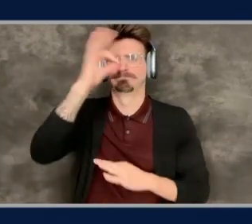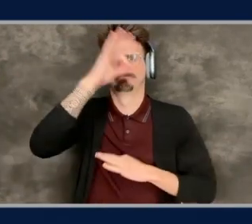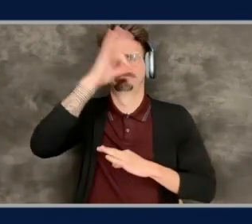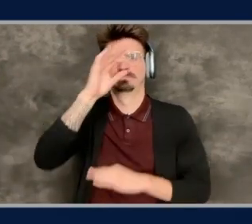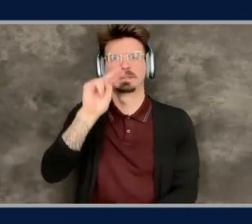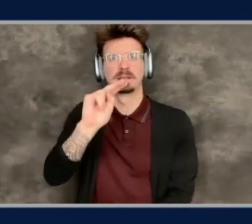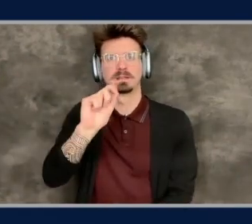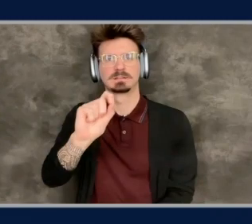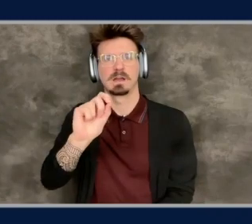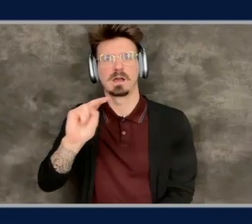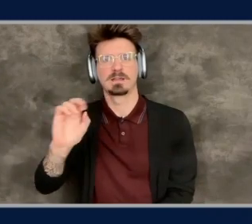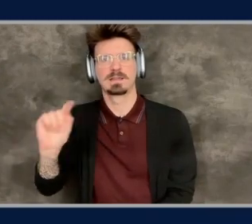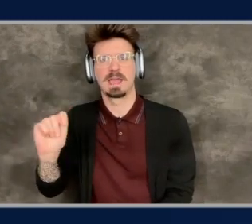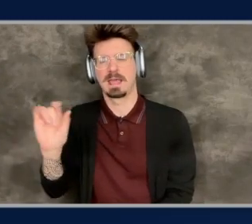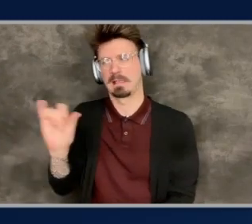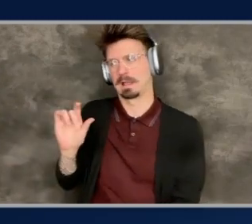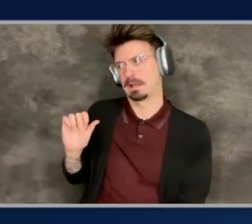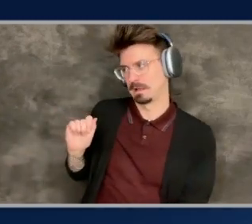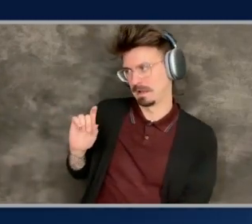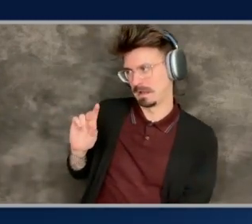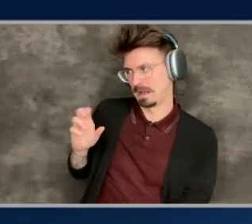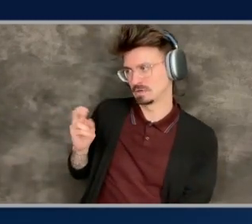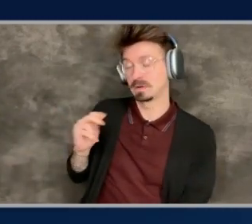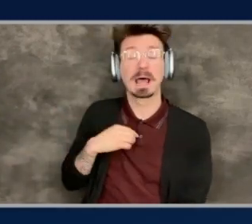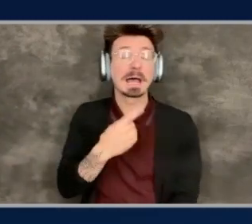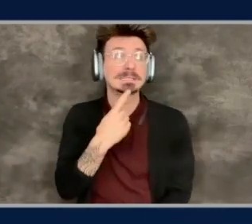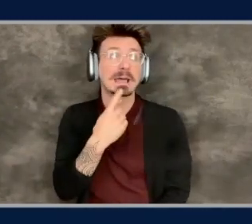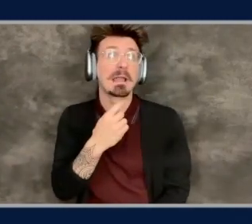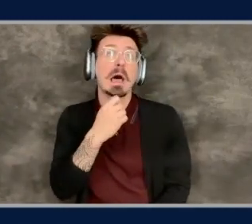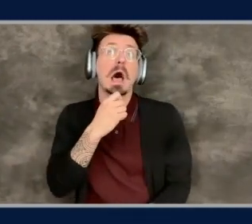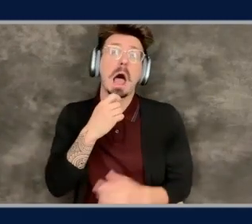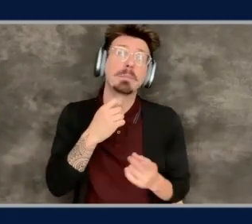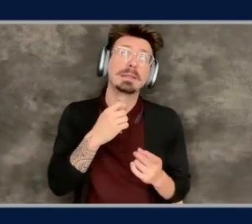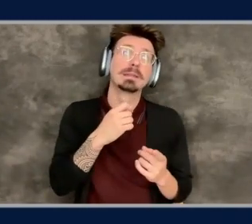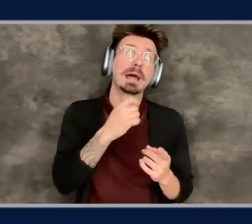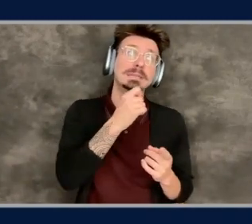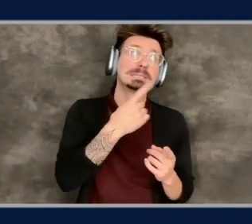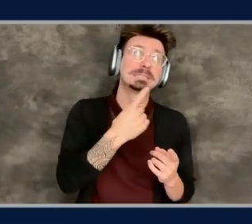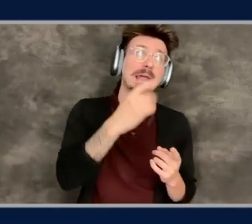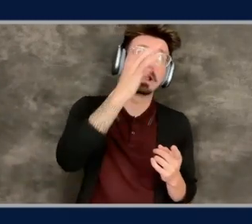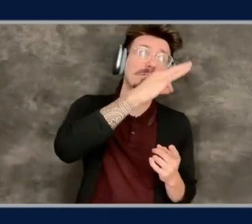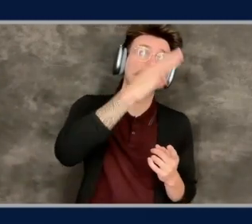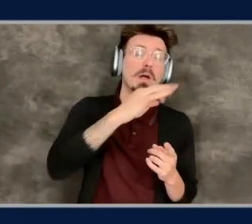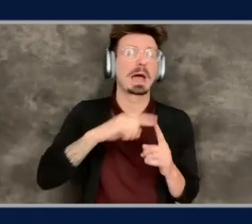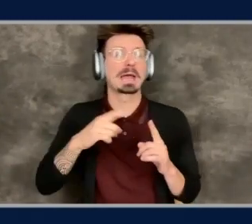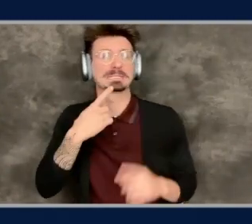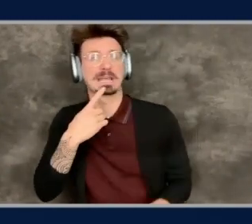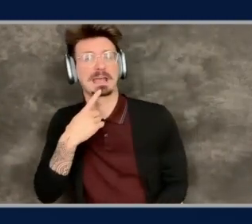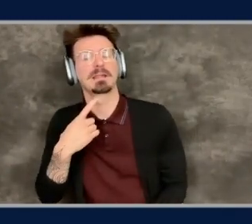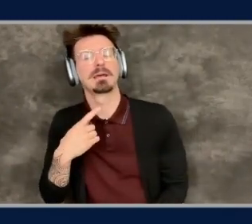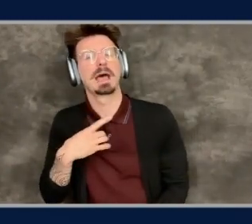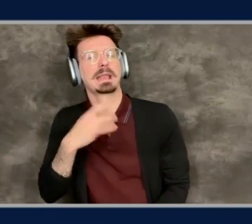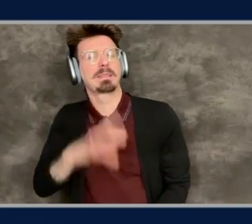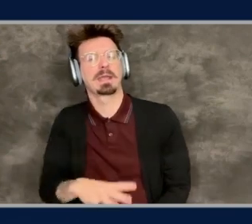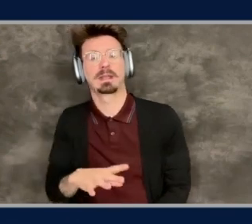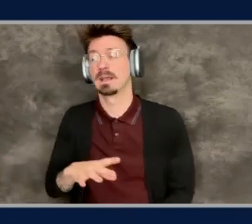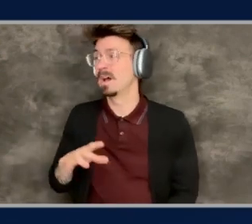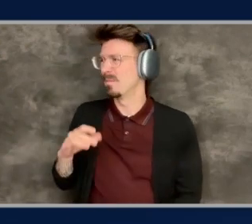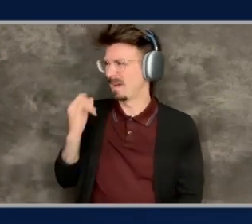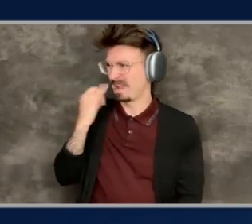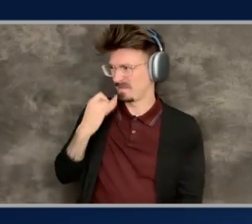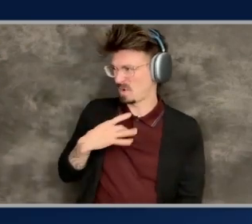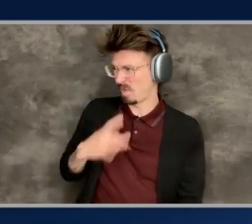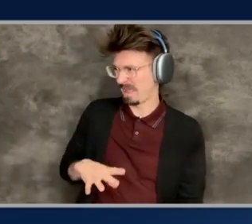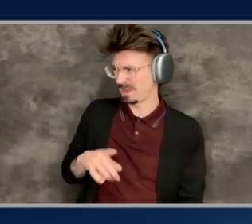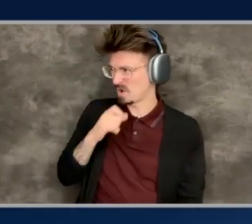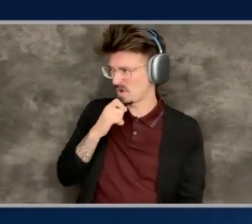here. You know, I didn't say I was unfamiliar. I said I didn't like it. Well, that's true. That's true. But, and clearly, if you don't like it, then you're unfamiliar because